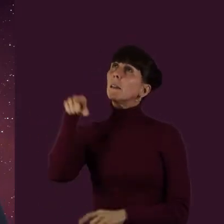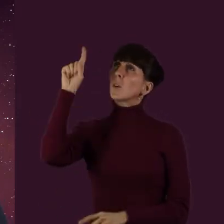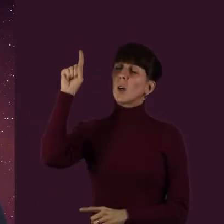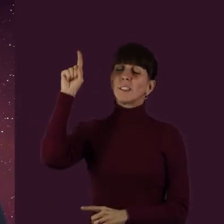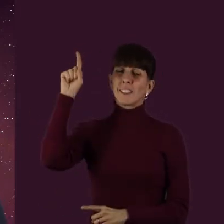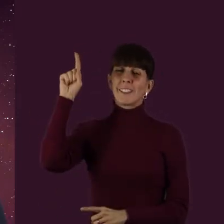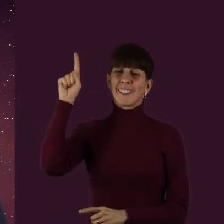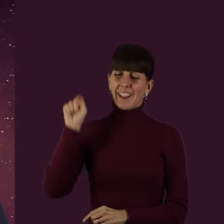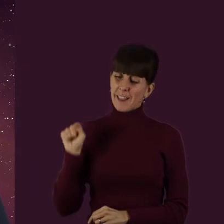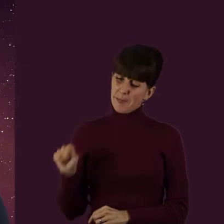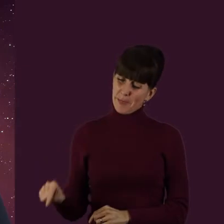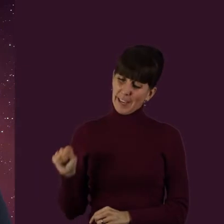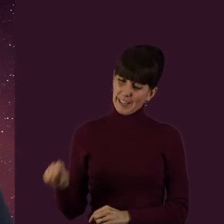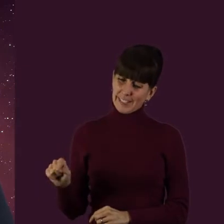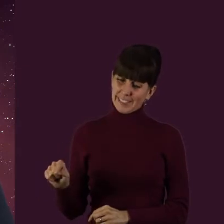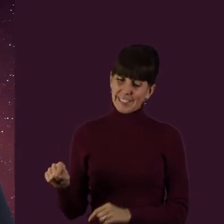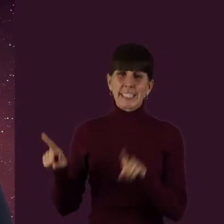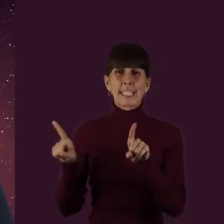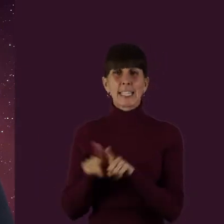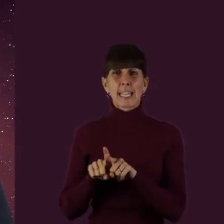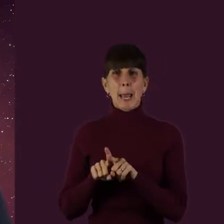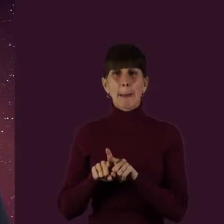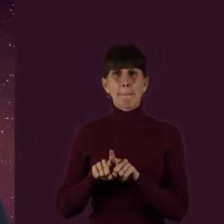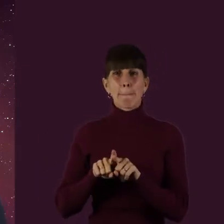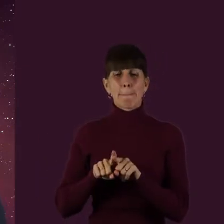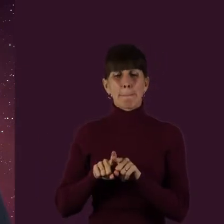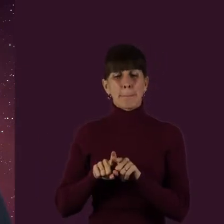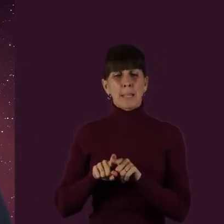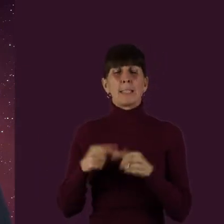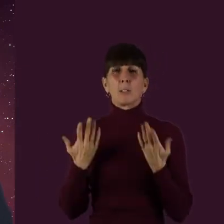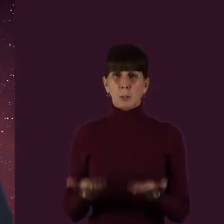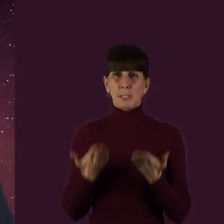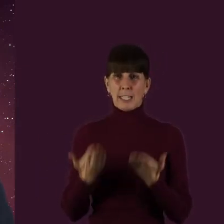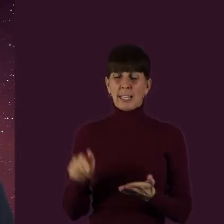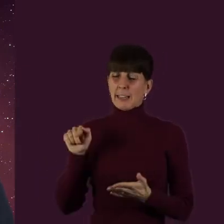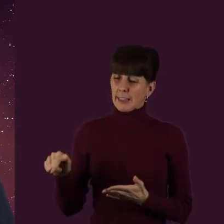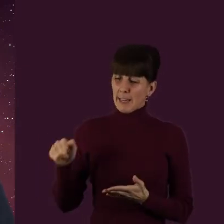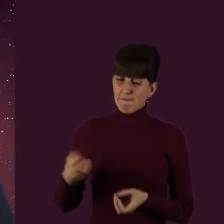started a pattern through Jesus' life and extends to today, bringing hope.